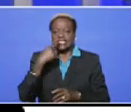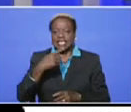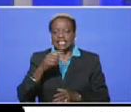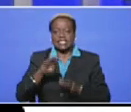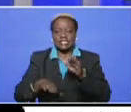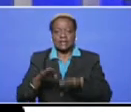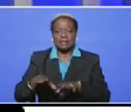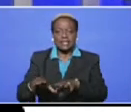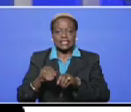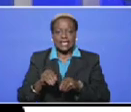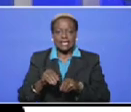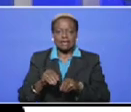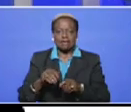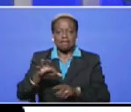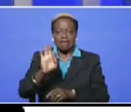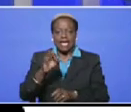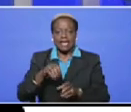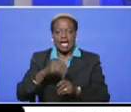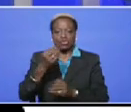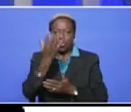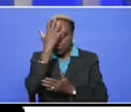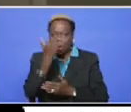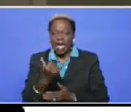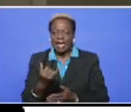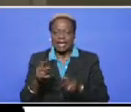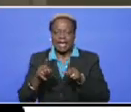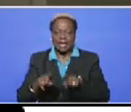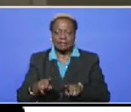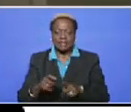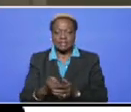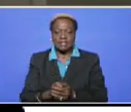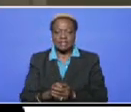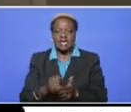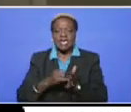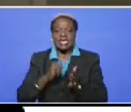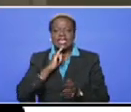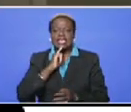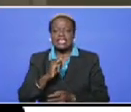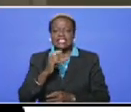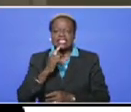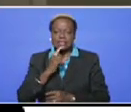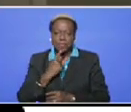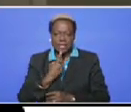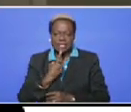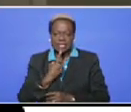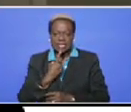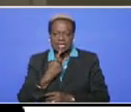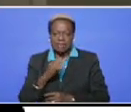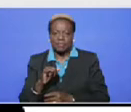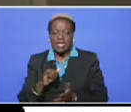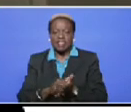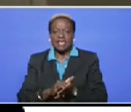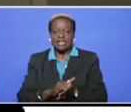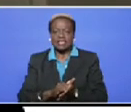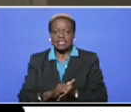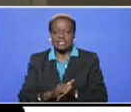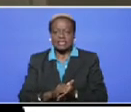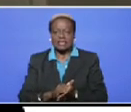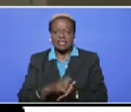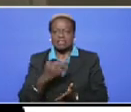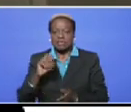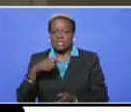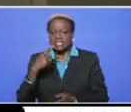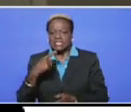find out why this happened. It is disappointing that they would claim that we have